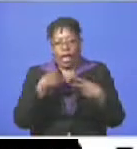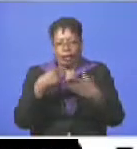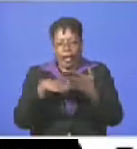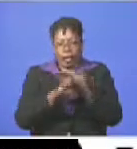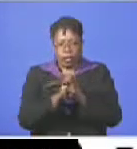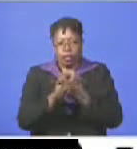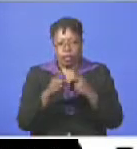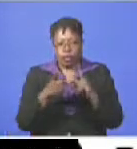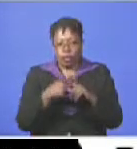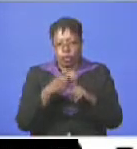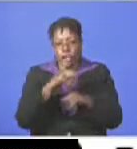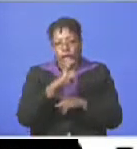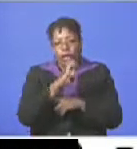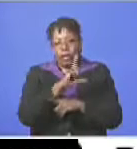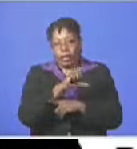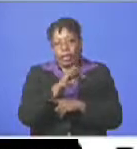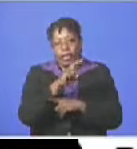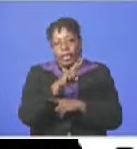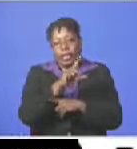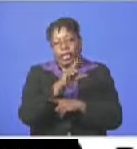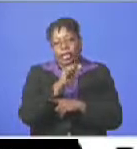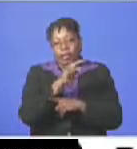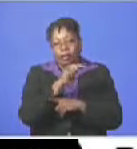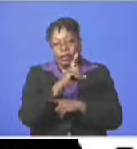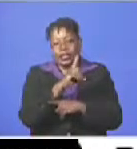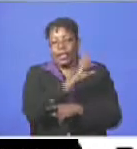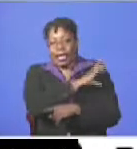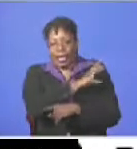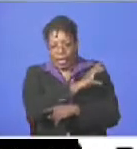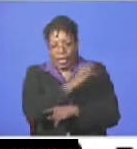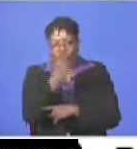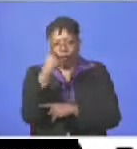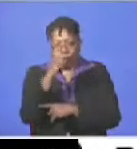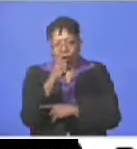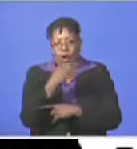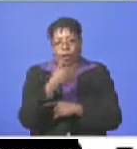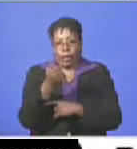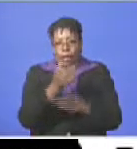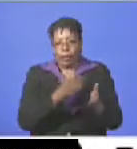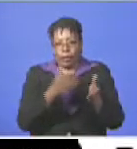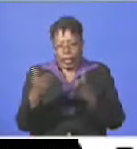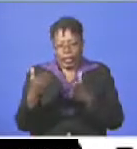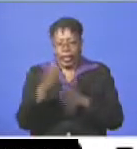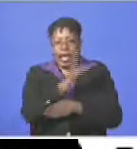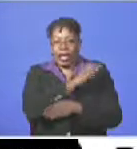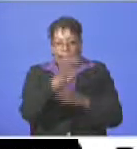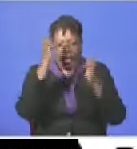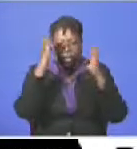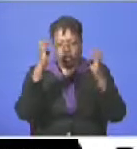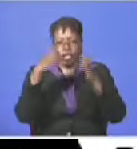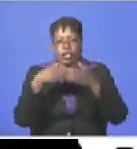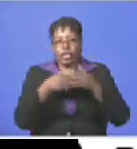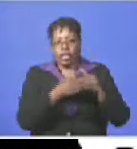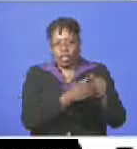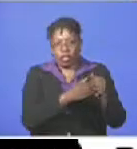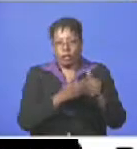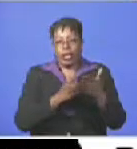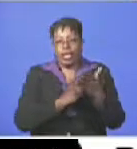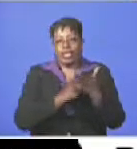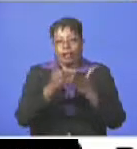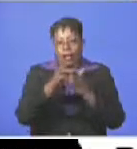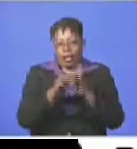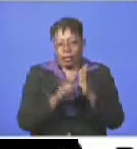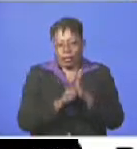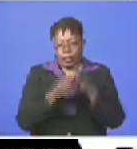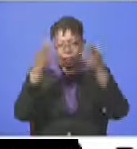access to Cleveland Clinic's network of internal experts for strategic planning, clinical education, and leadership development. Doctors